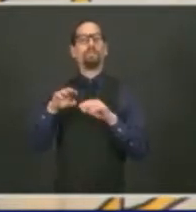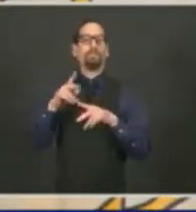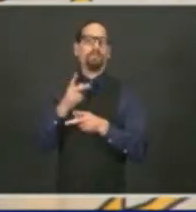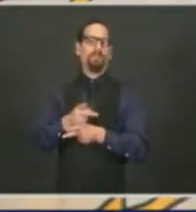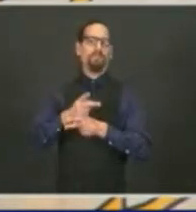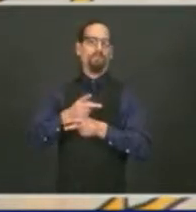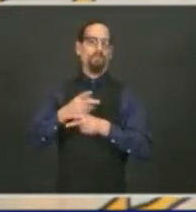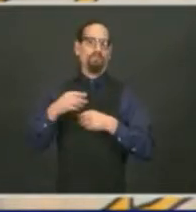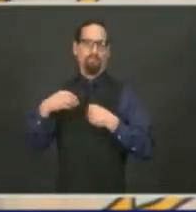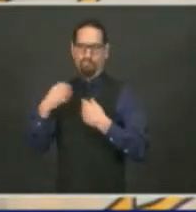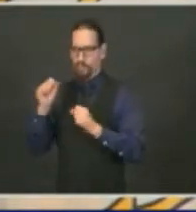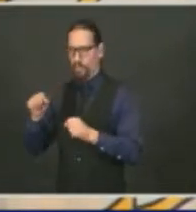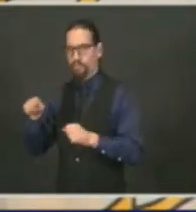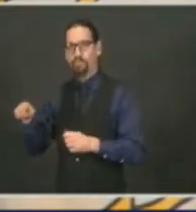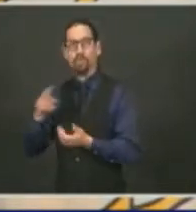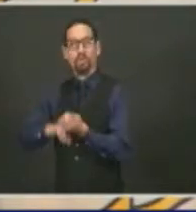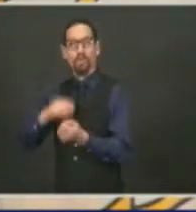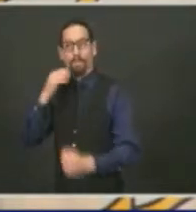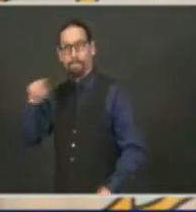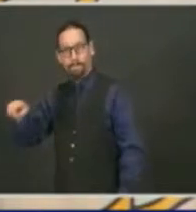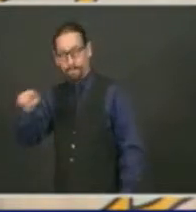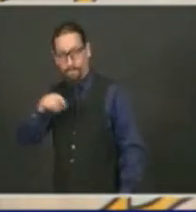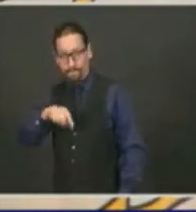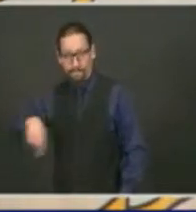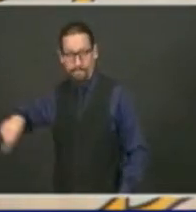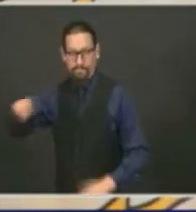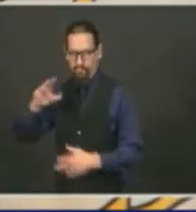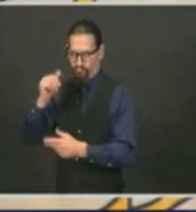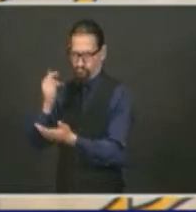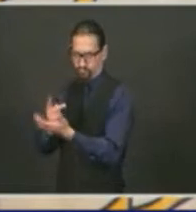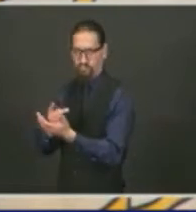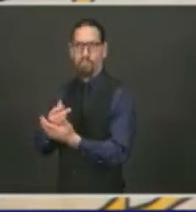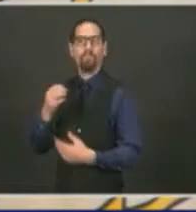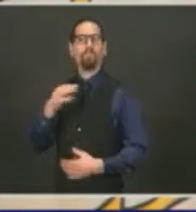residents. So essentially family